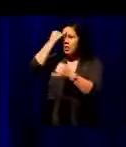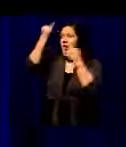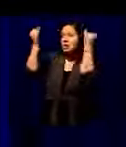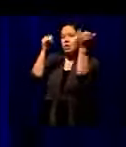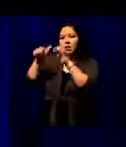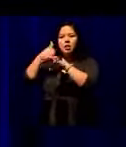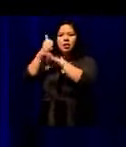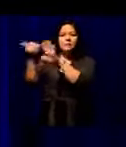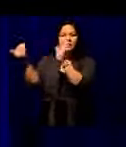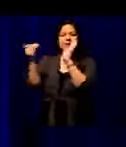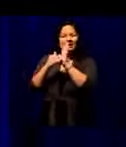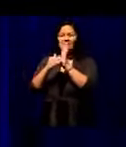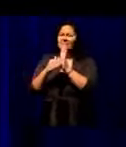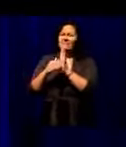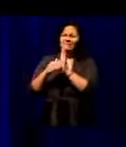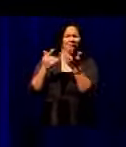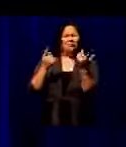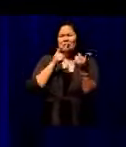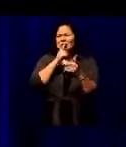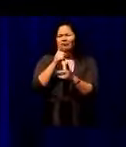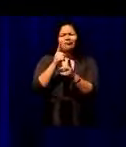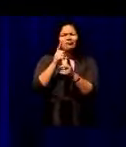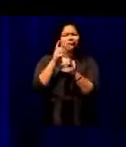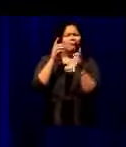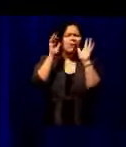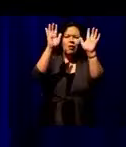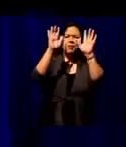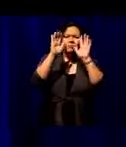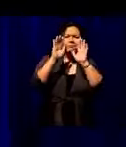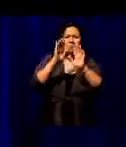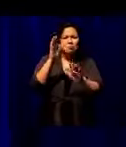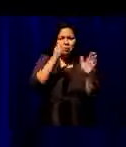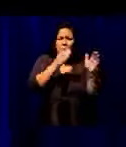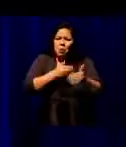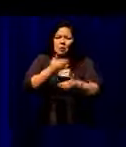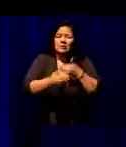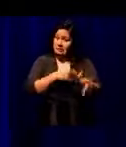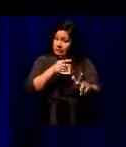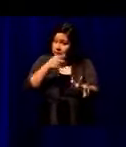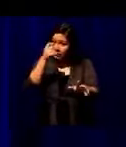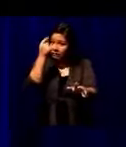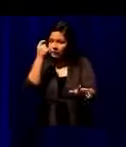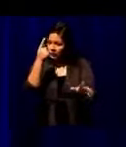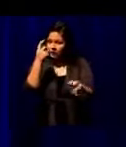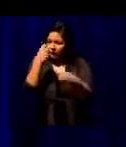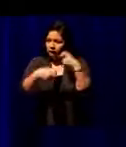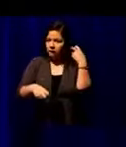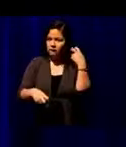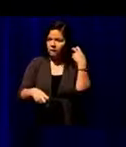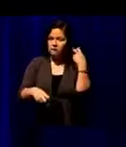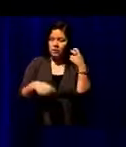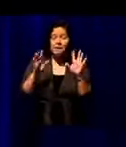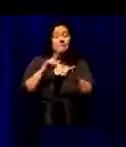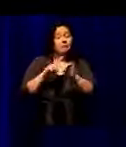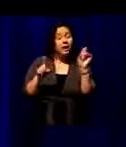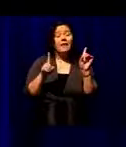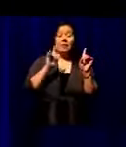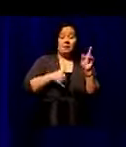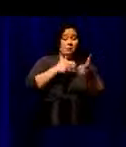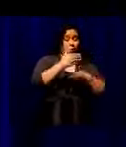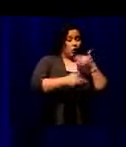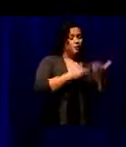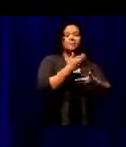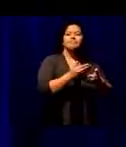has been an incredible process, incredibly difficult. And it's the same process that our